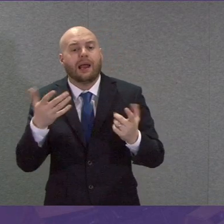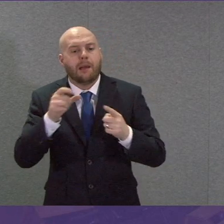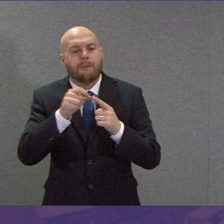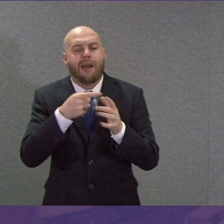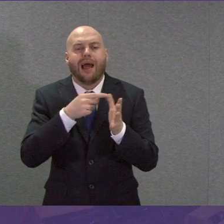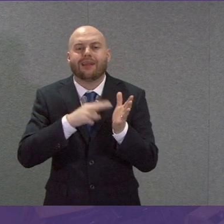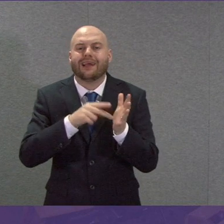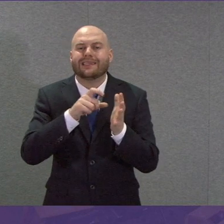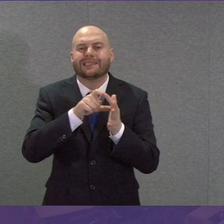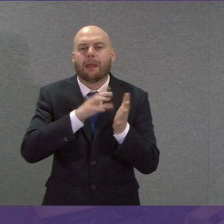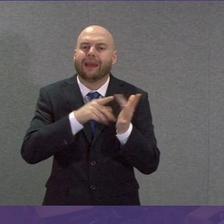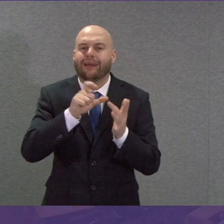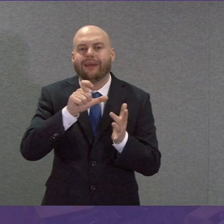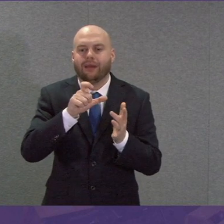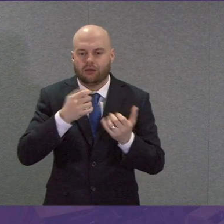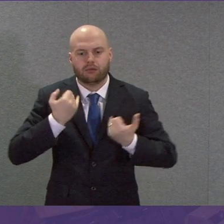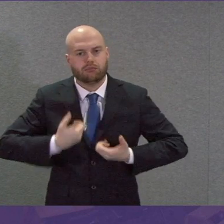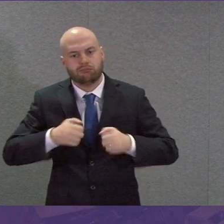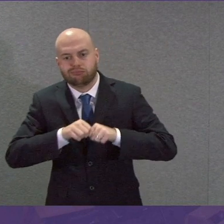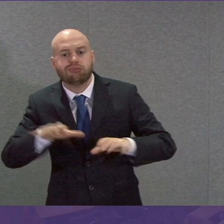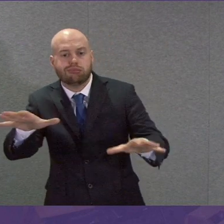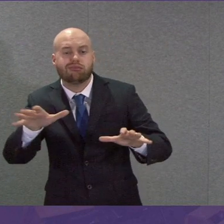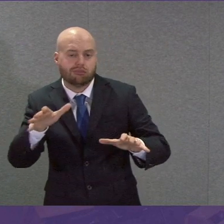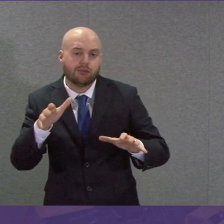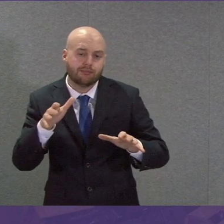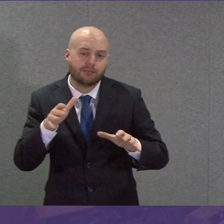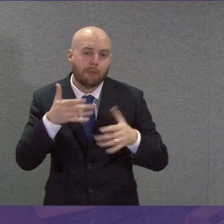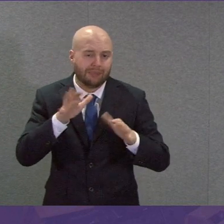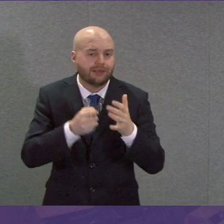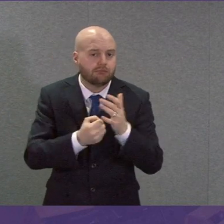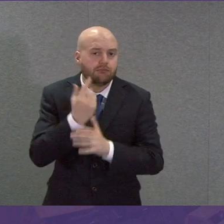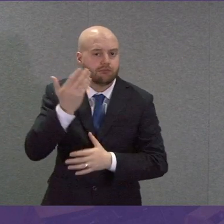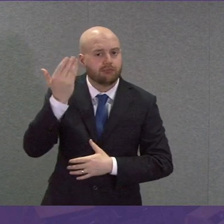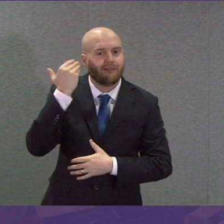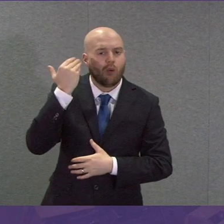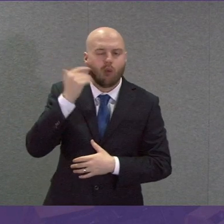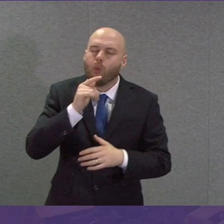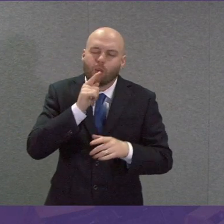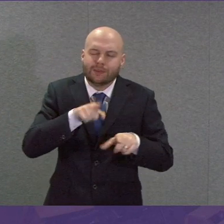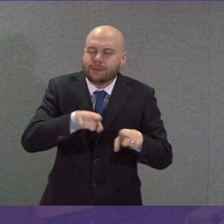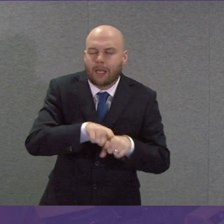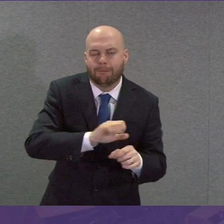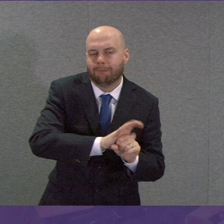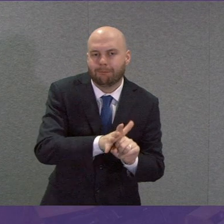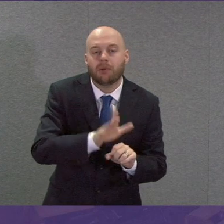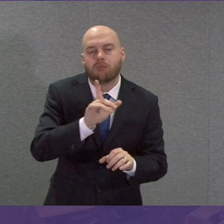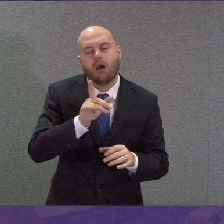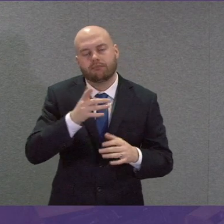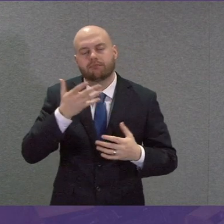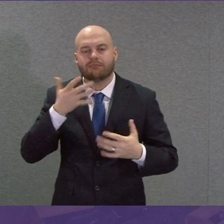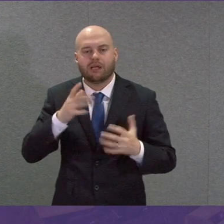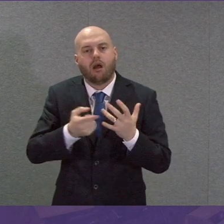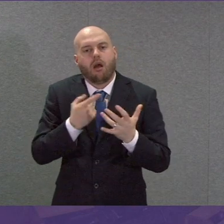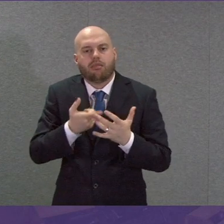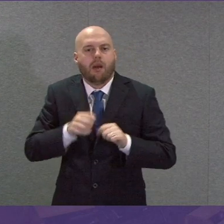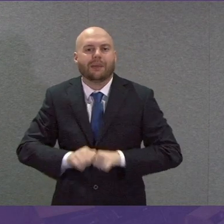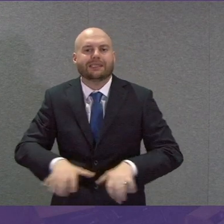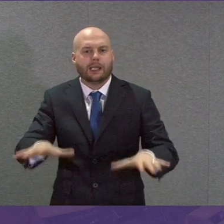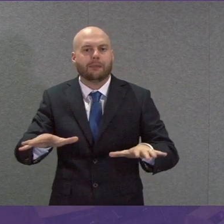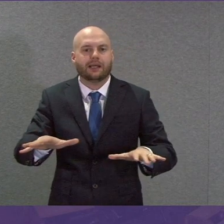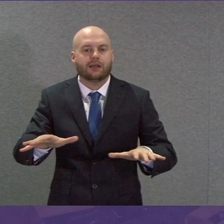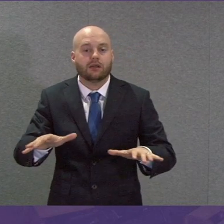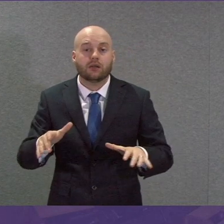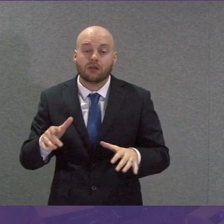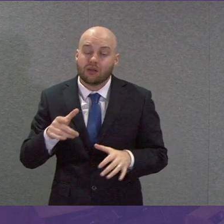has had to face this challenge. It's been recorded and commented on by countless individuals. It's led to great reflections on what it is to